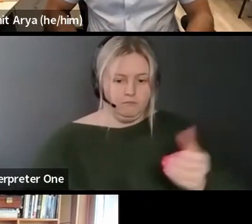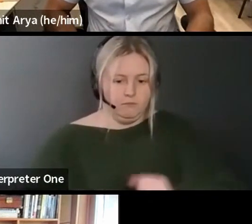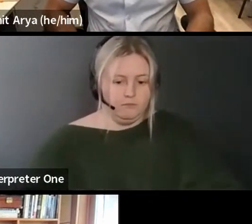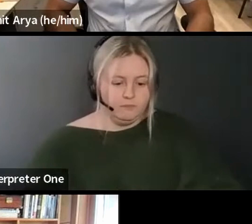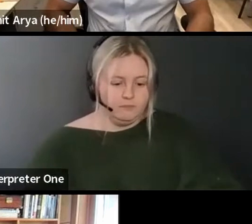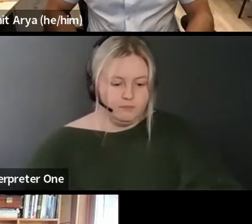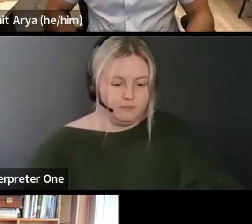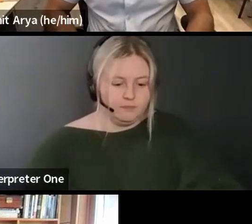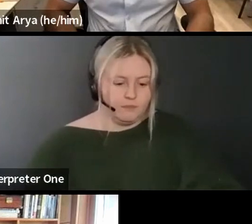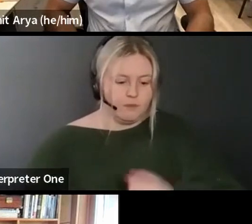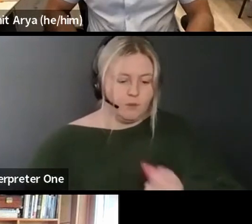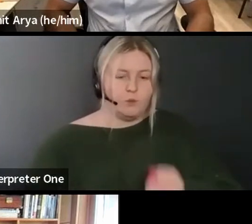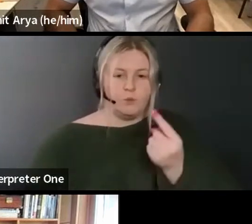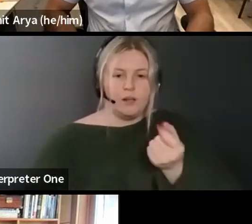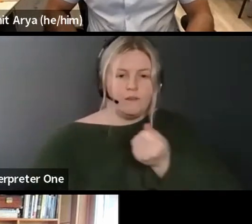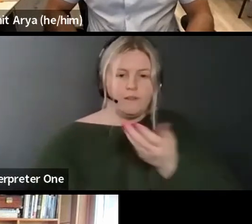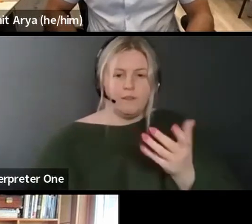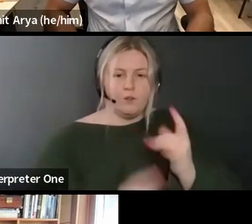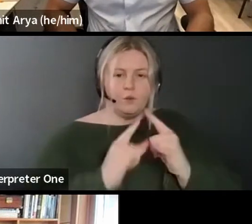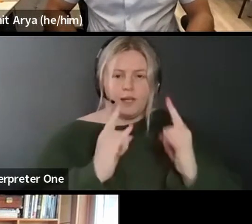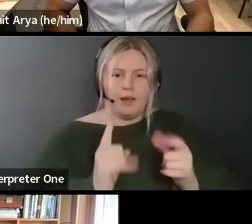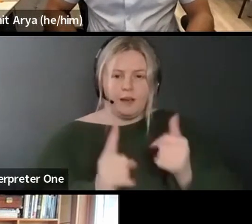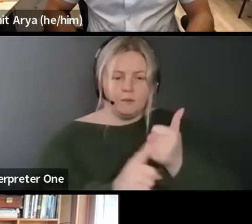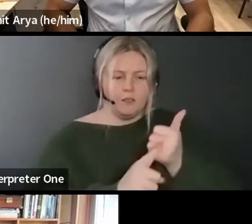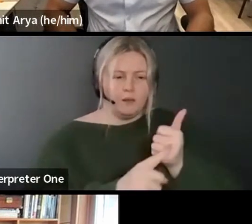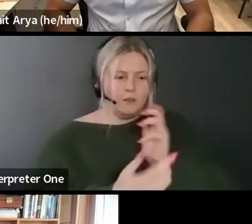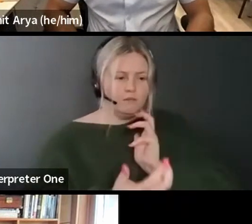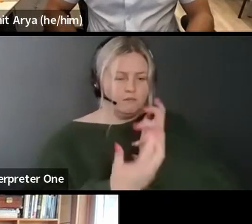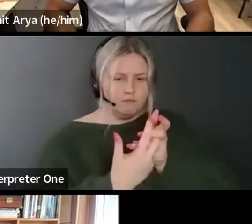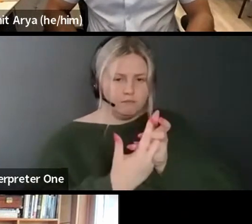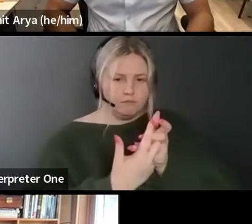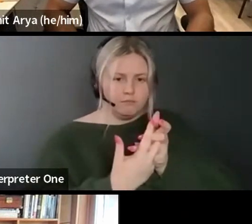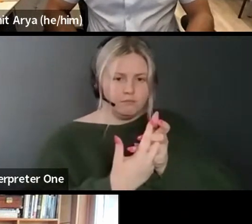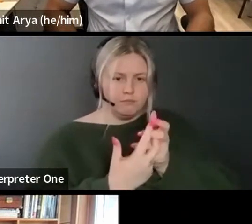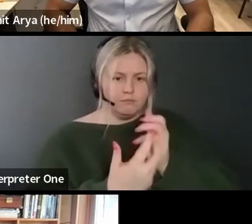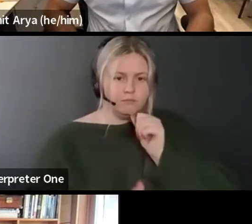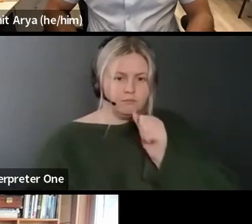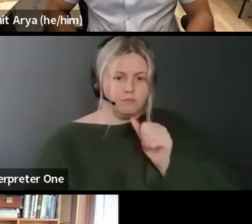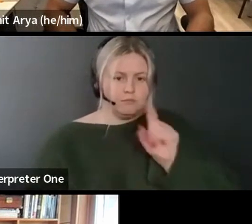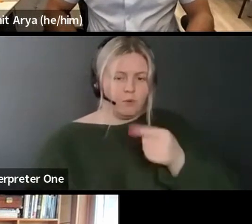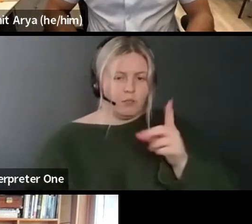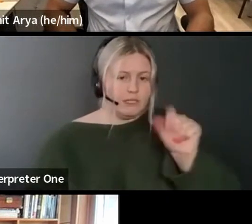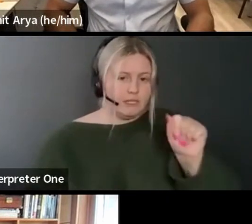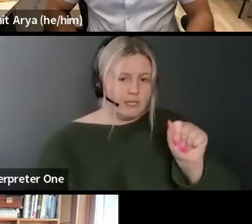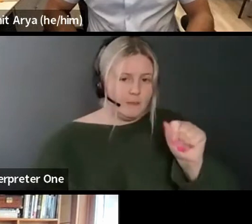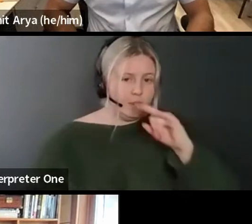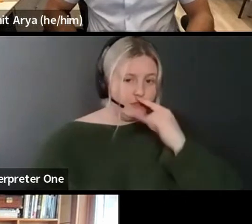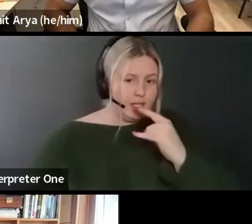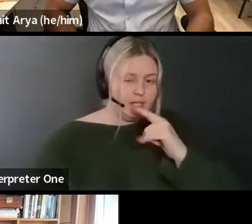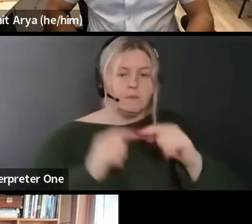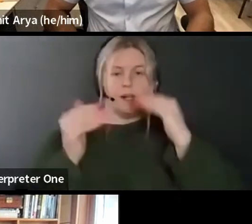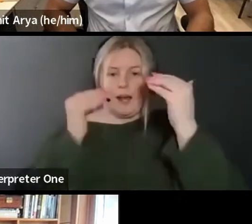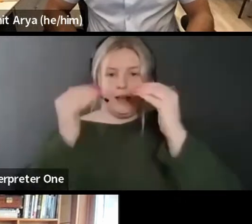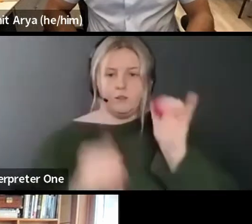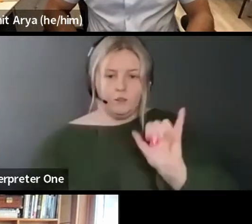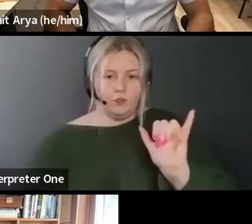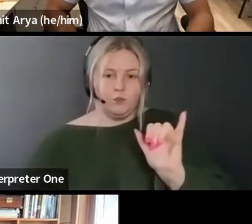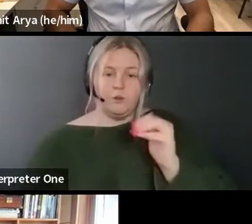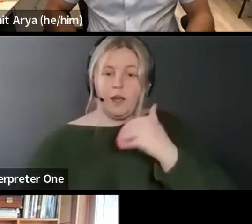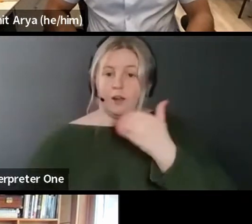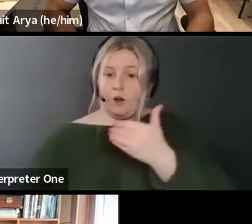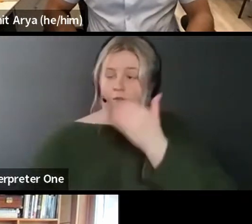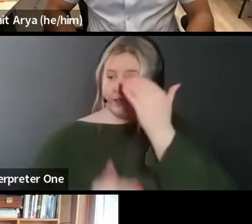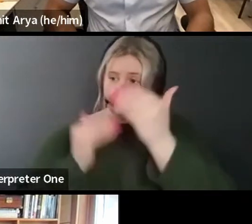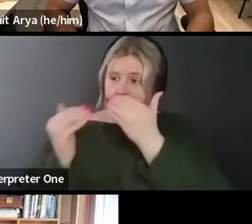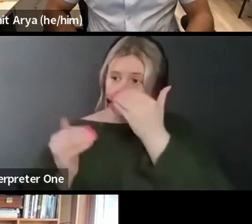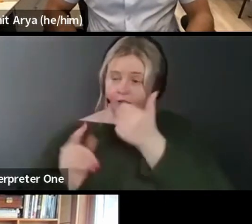few camps that catered to not just disabled kids, and so adults. And often a lot of these adults would save